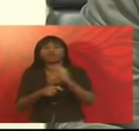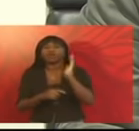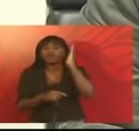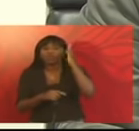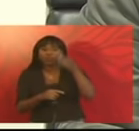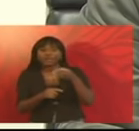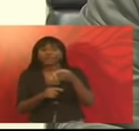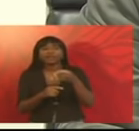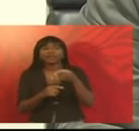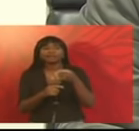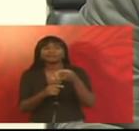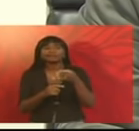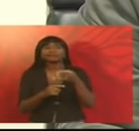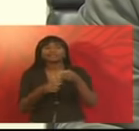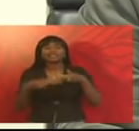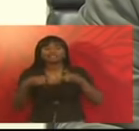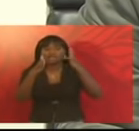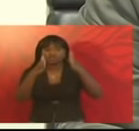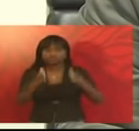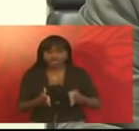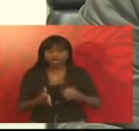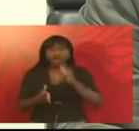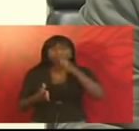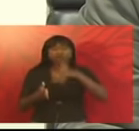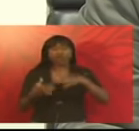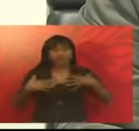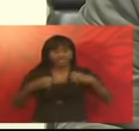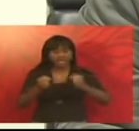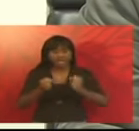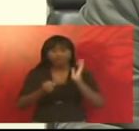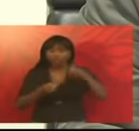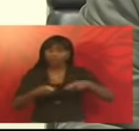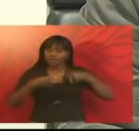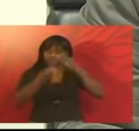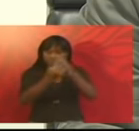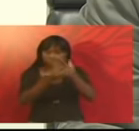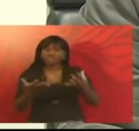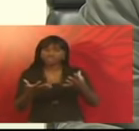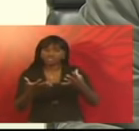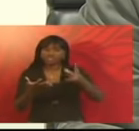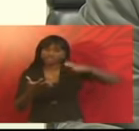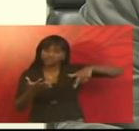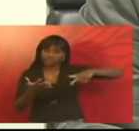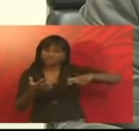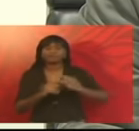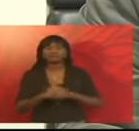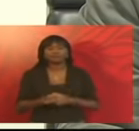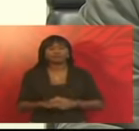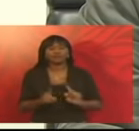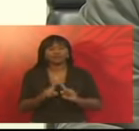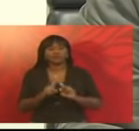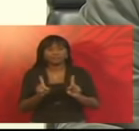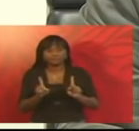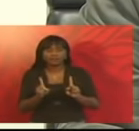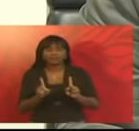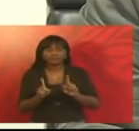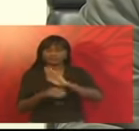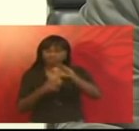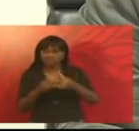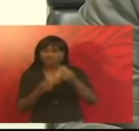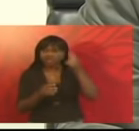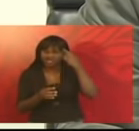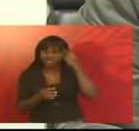you by the Director of the Directorate of Women's Health in a subsequent press conference. But we can say that at least that consensus has been reached, so we'll